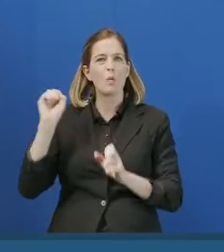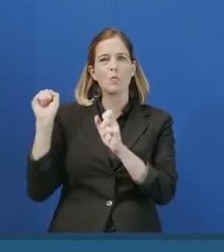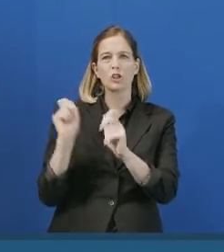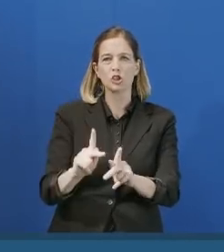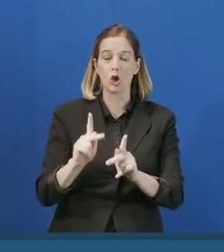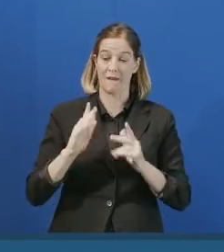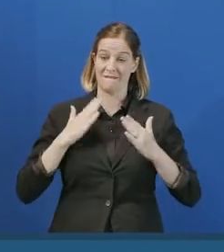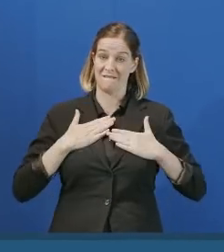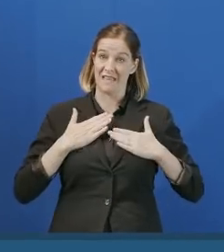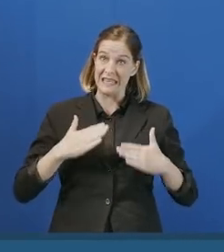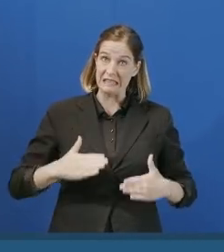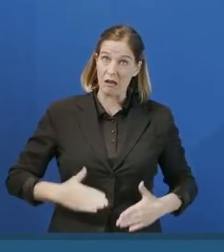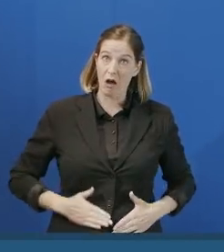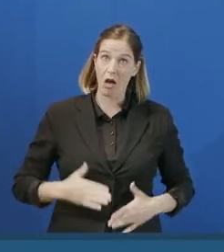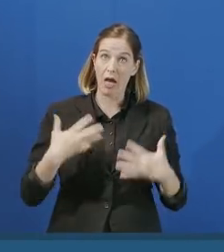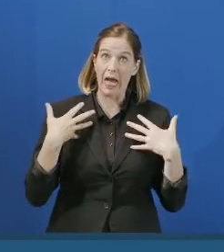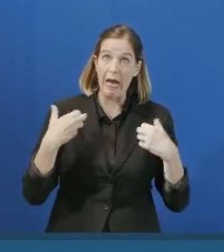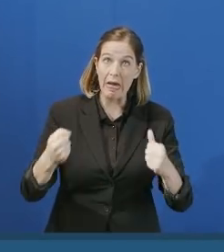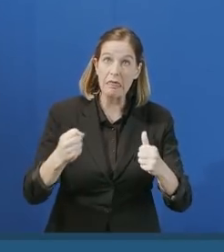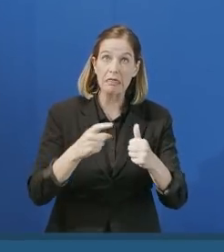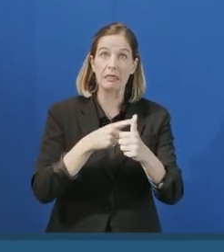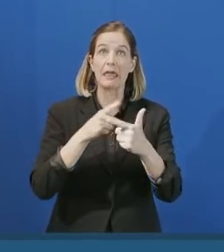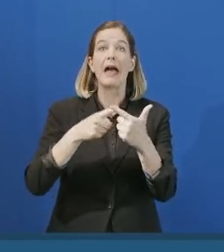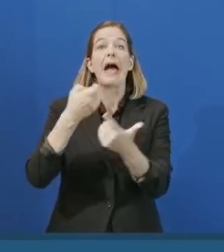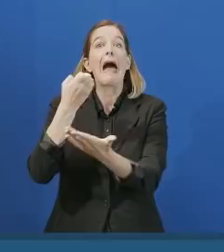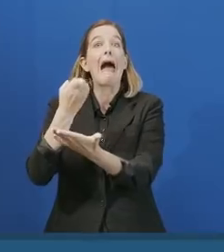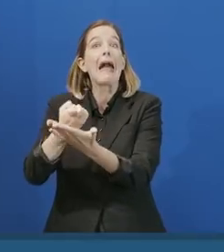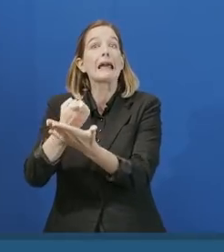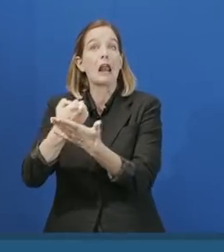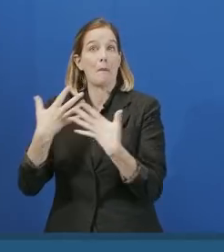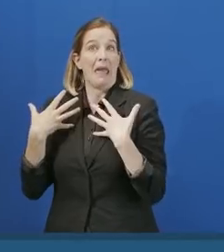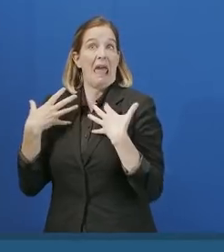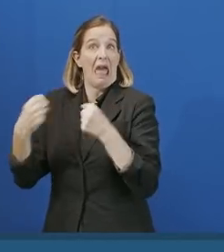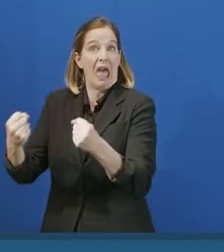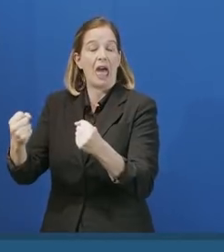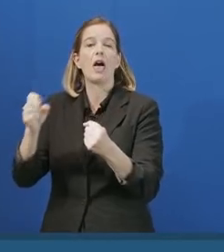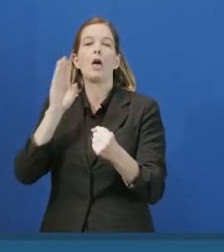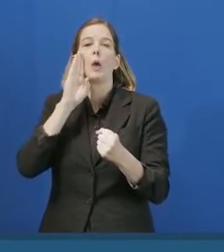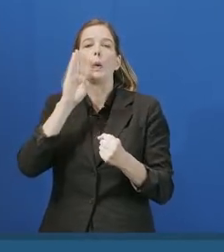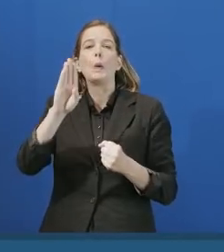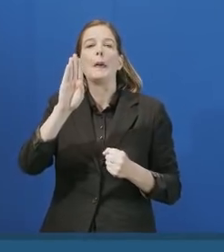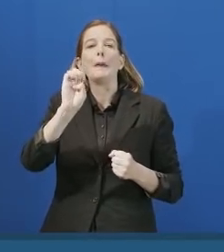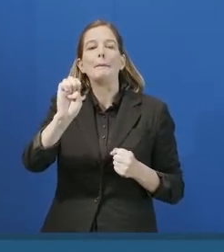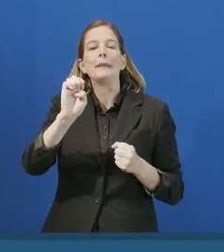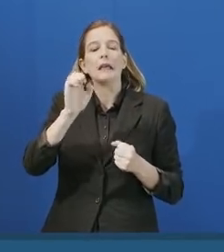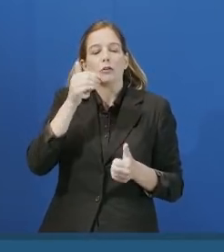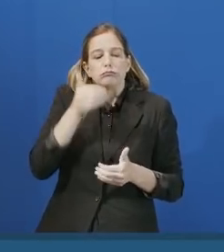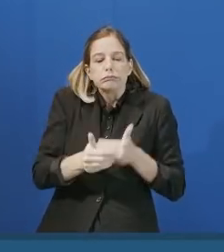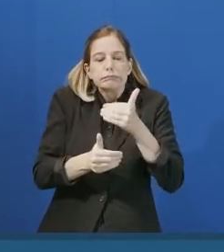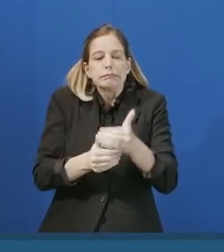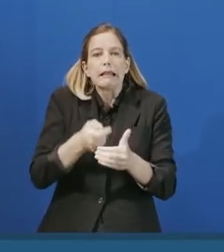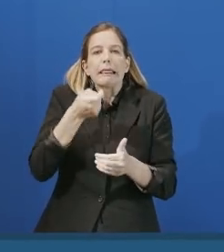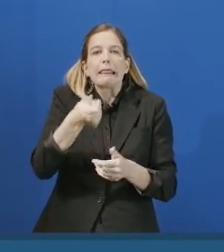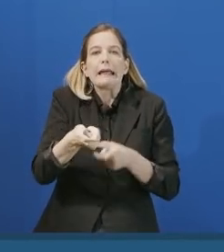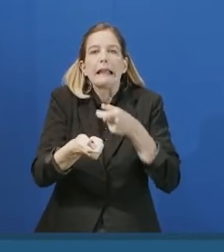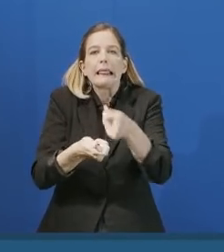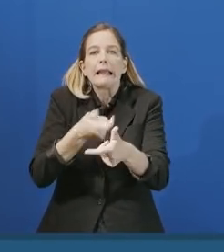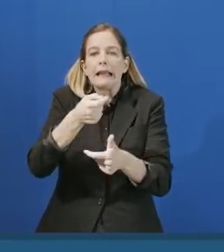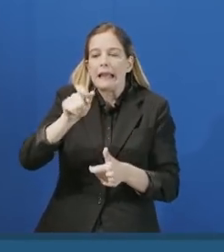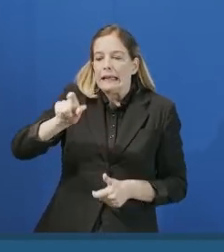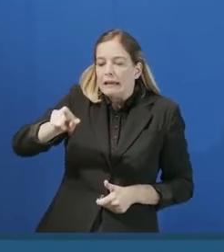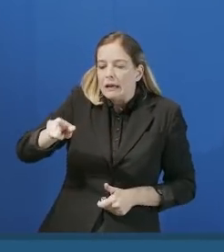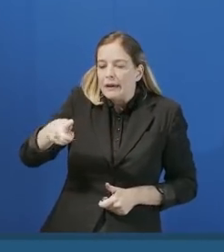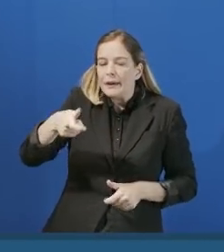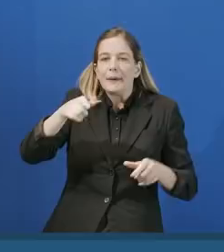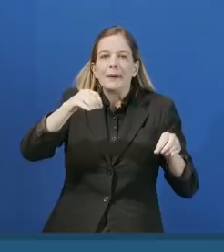be gradual and phased in. You can think of that dial, if we make the right decisions at the right time,